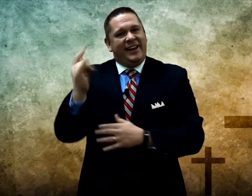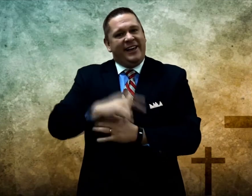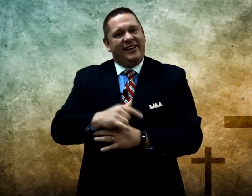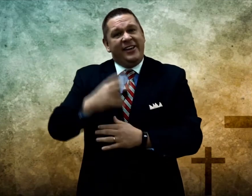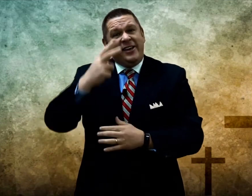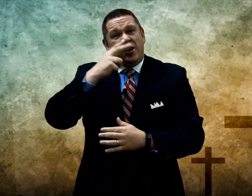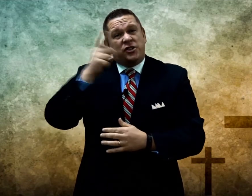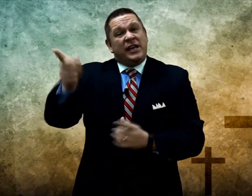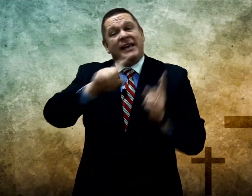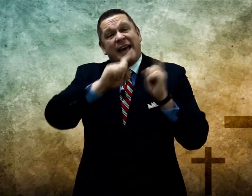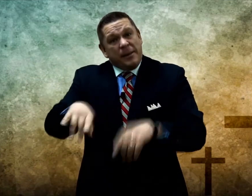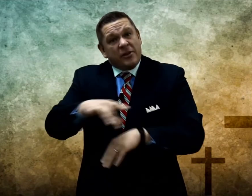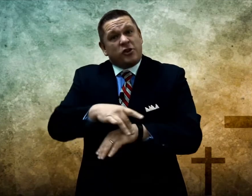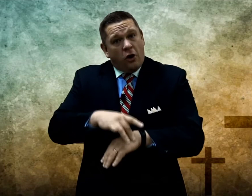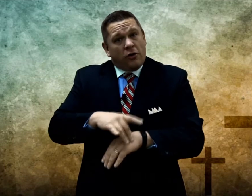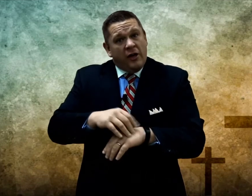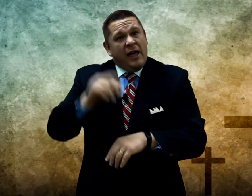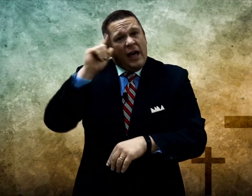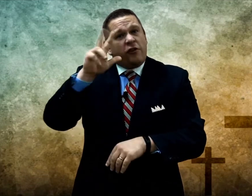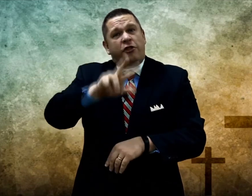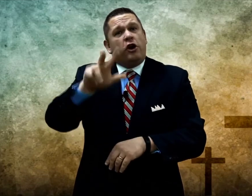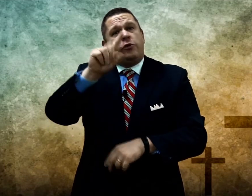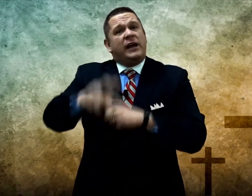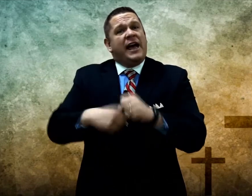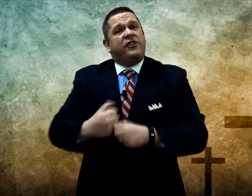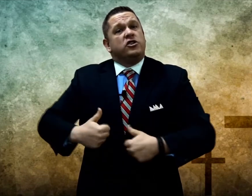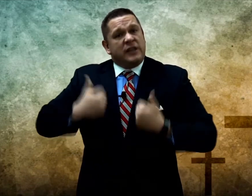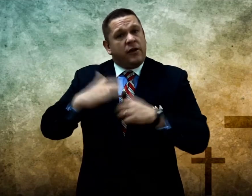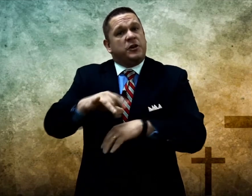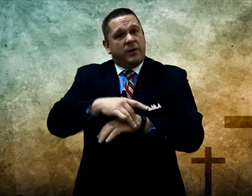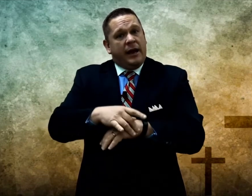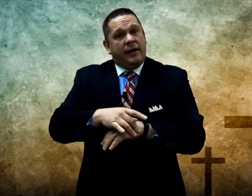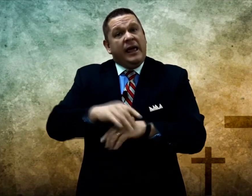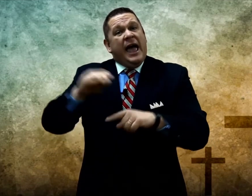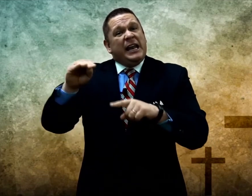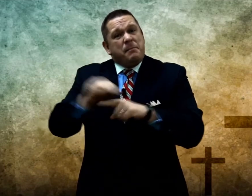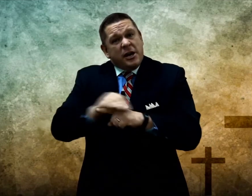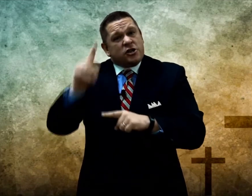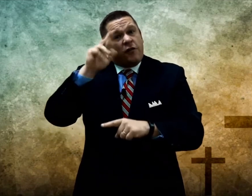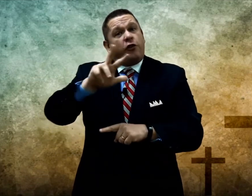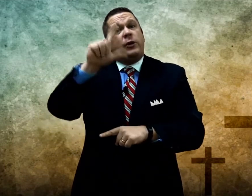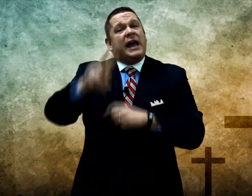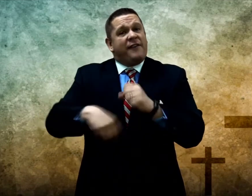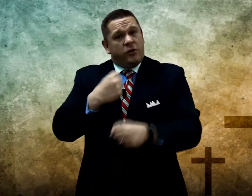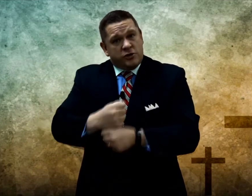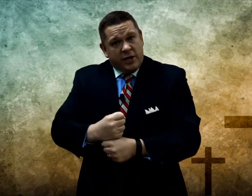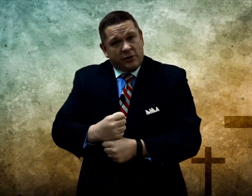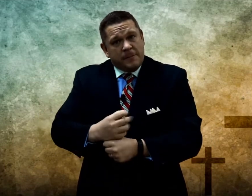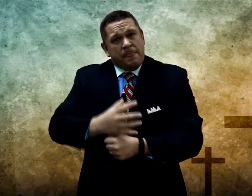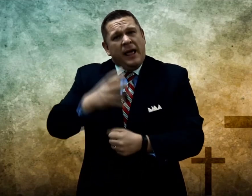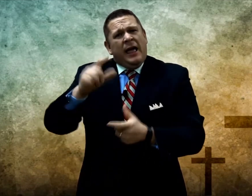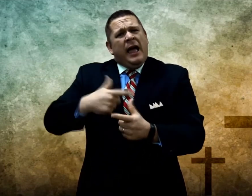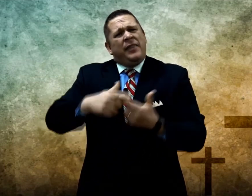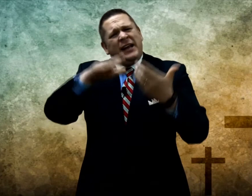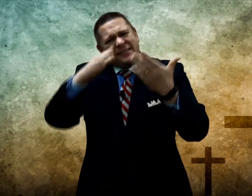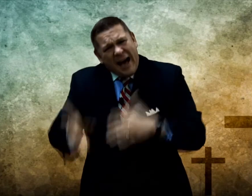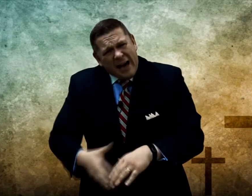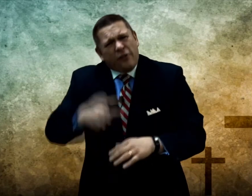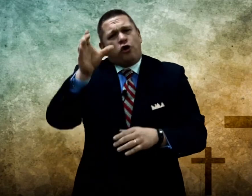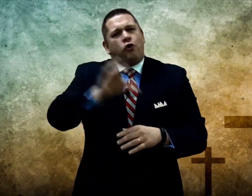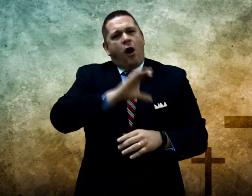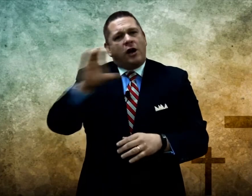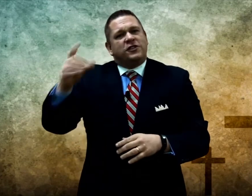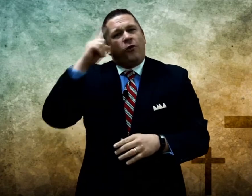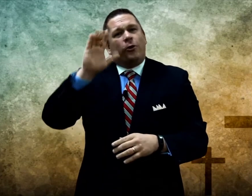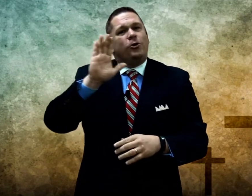born again today. You see, he came to this earth and for 33 and a half years lived on this planet, and he ministered for 3 and a half of those years. And then he